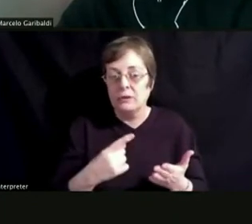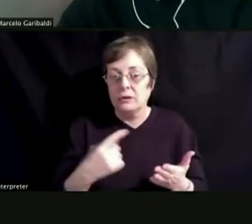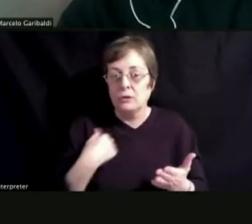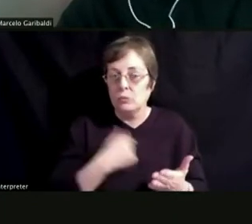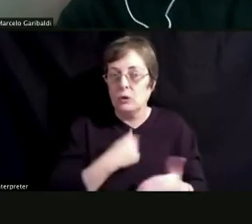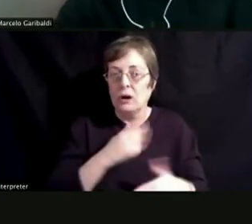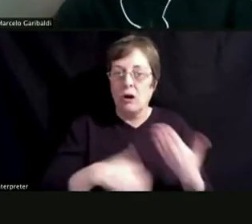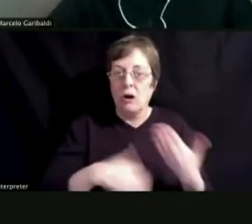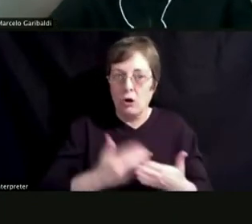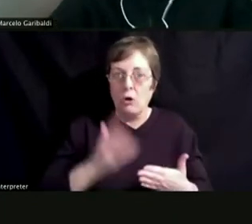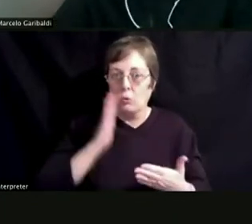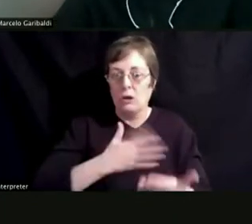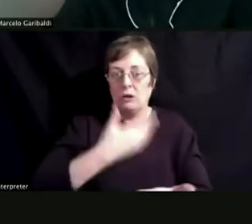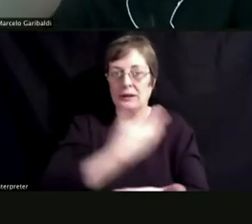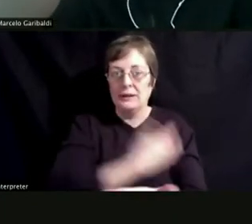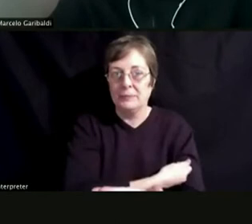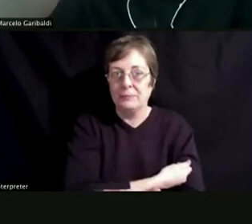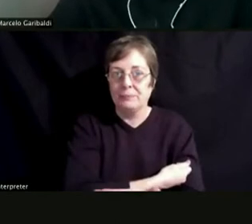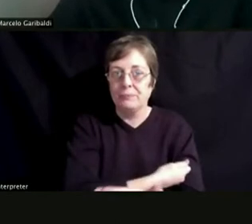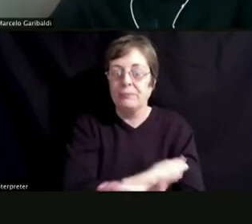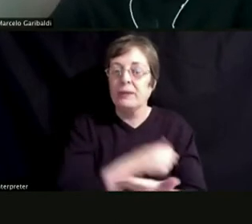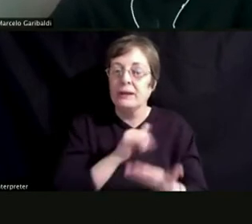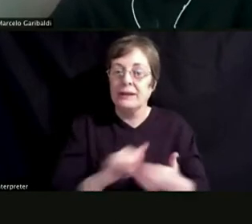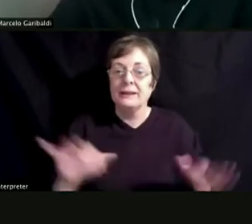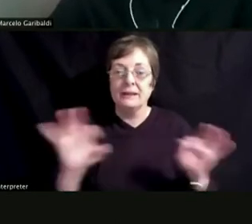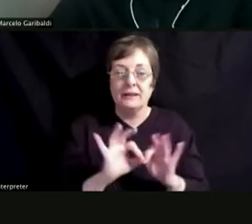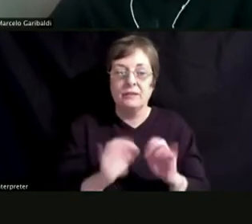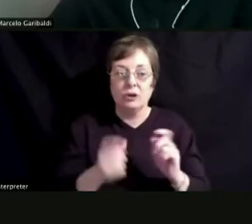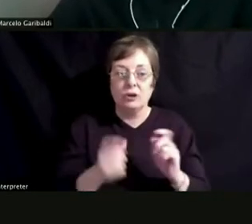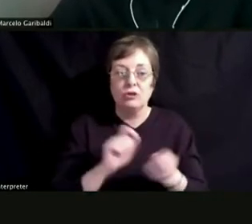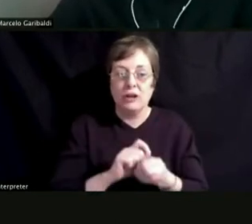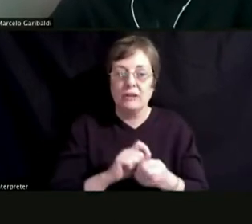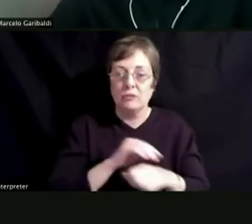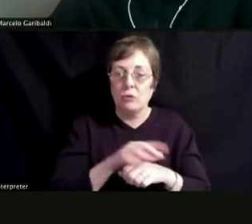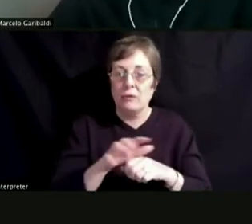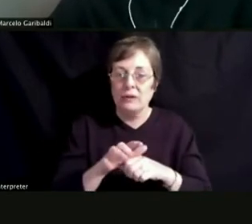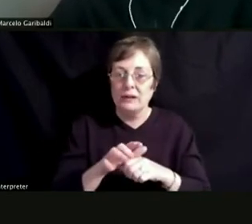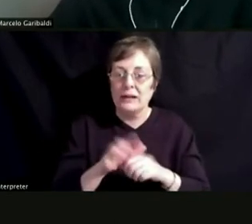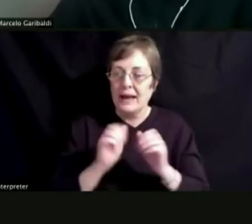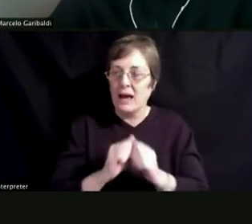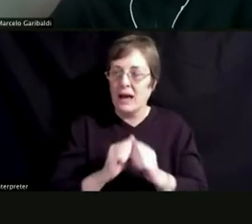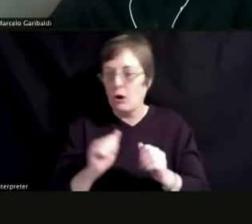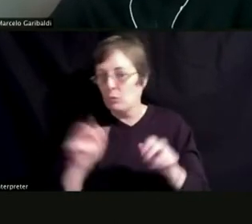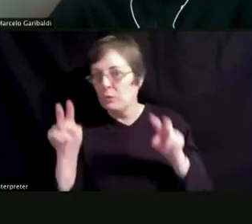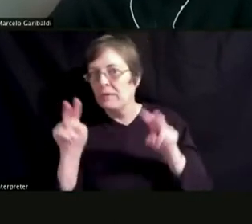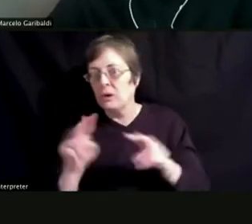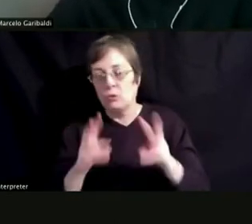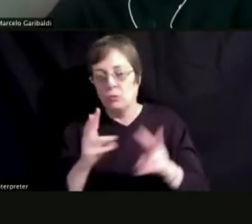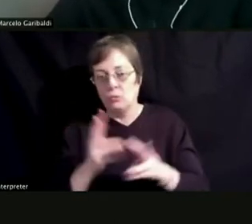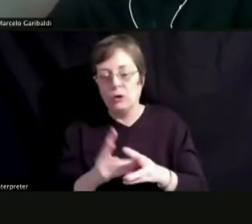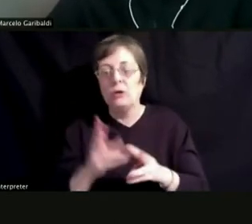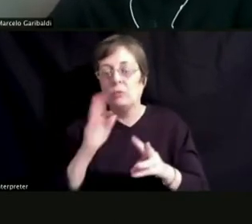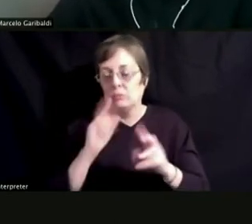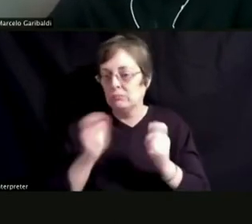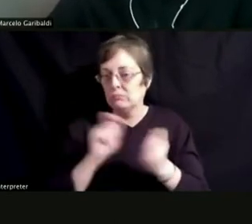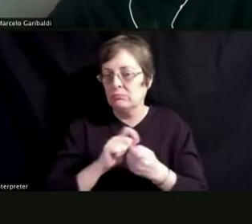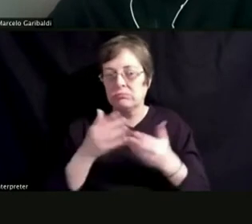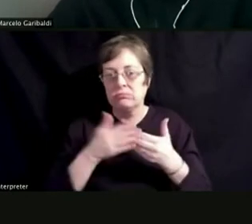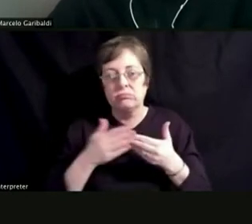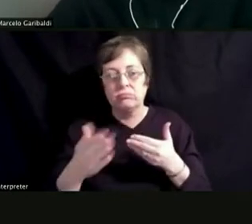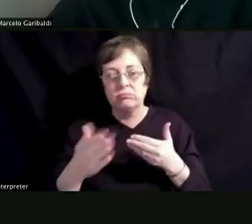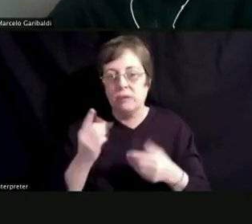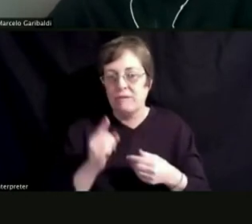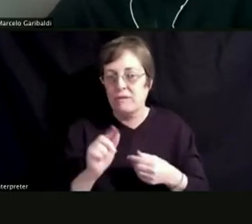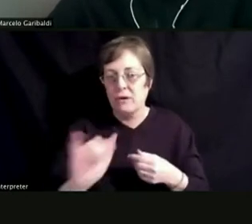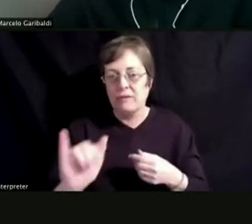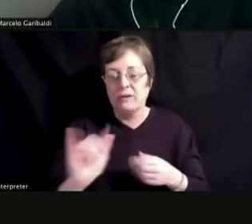significant change. How we think about our world now will be forever different. How we think about technologies will be forever different. You guys